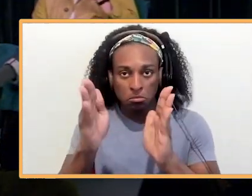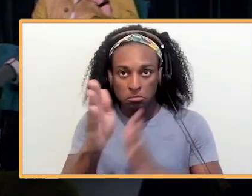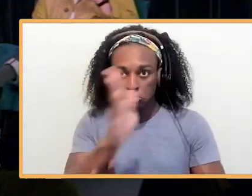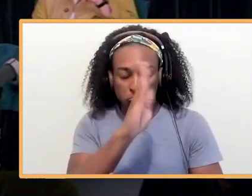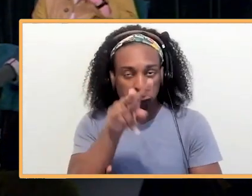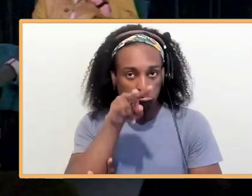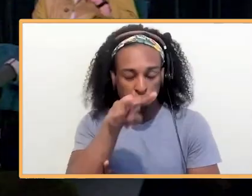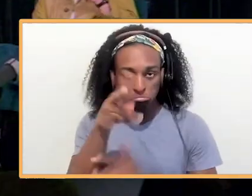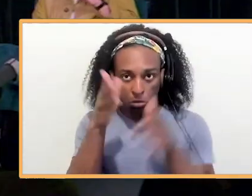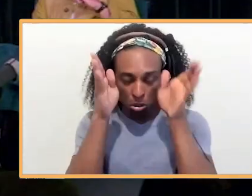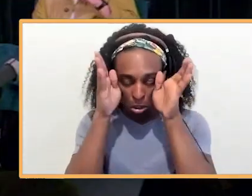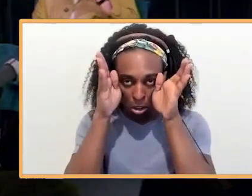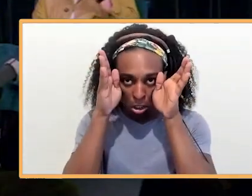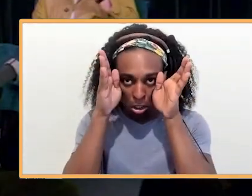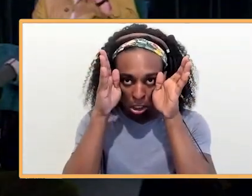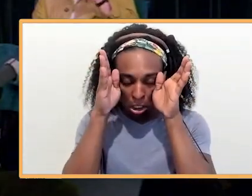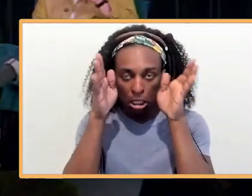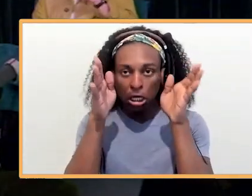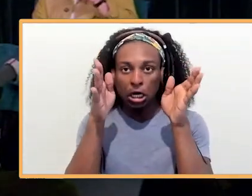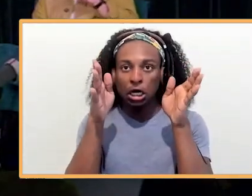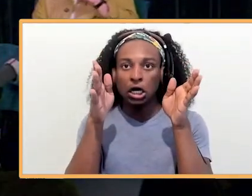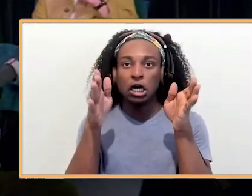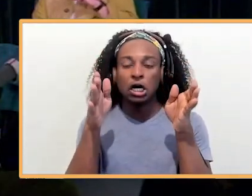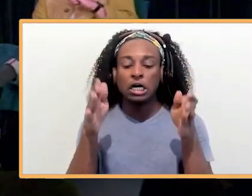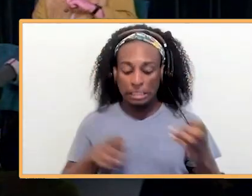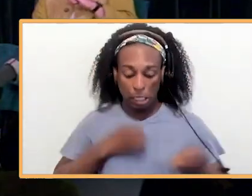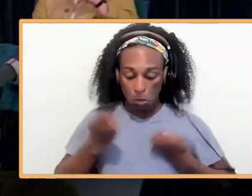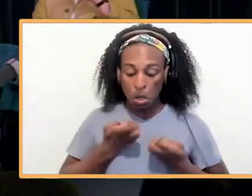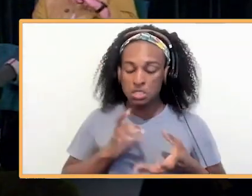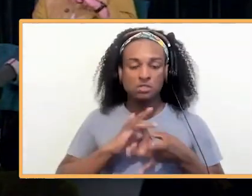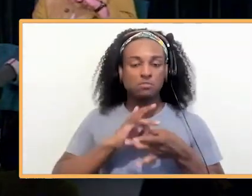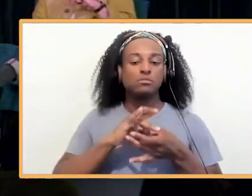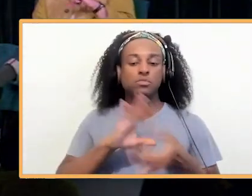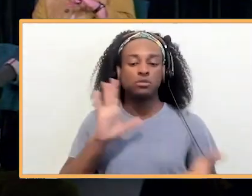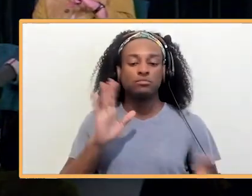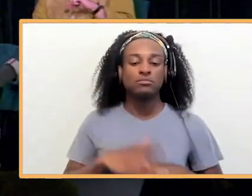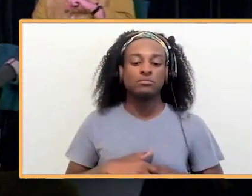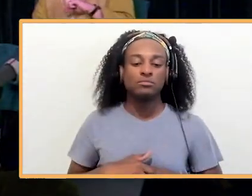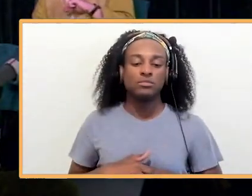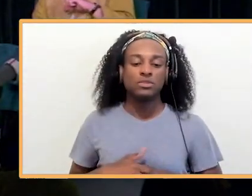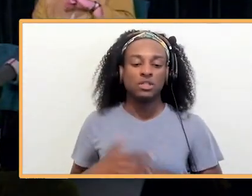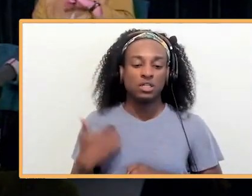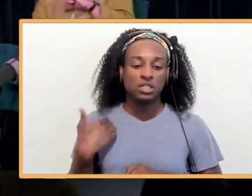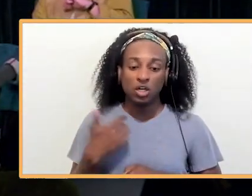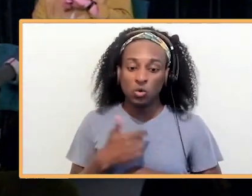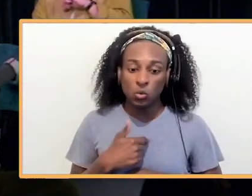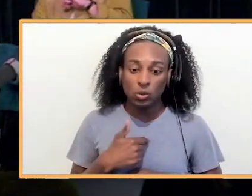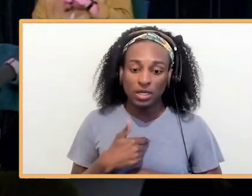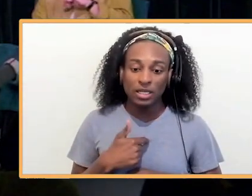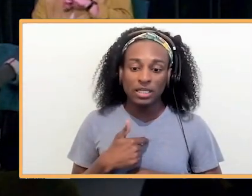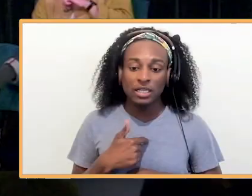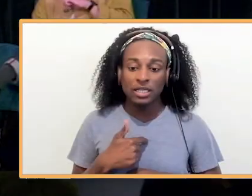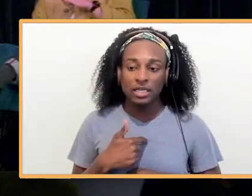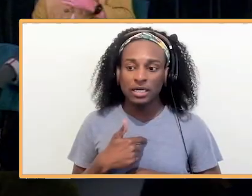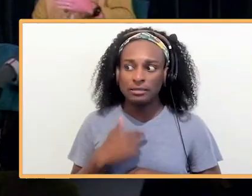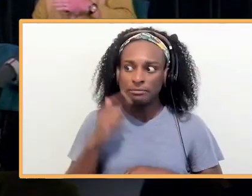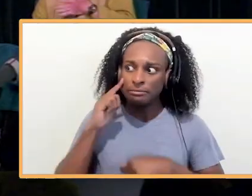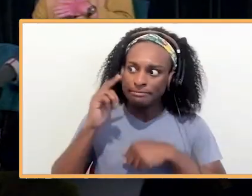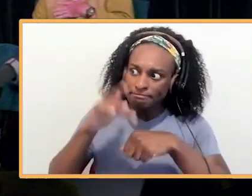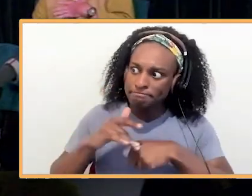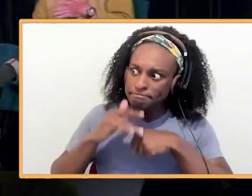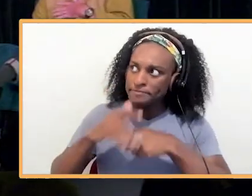intellect and the cognitive, we believe that so much gets predicated on our understanding. And so I think